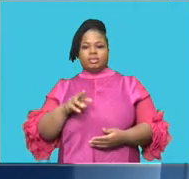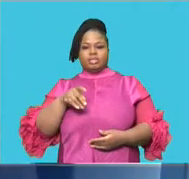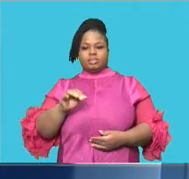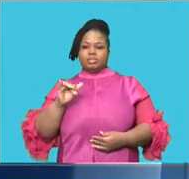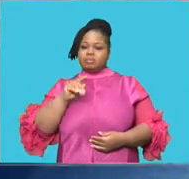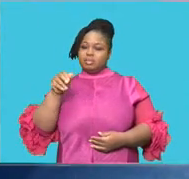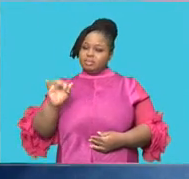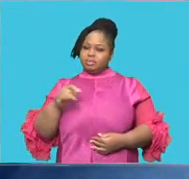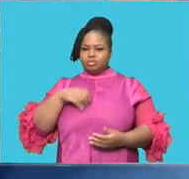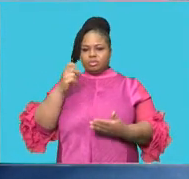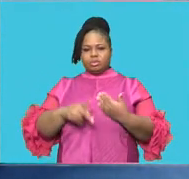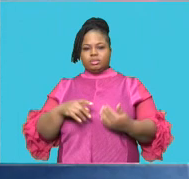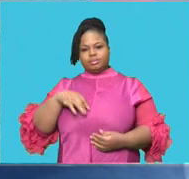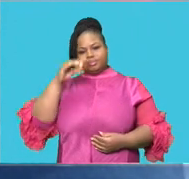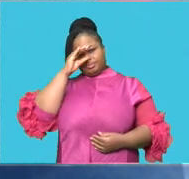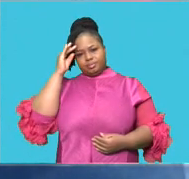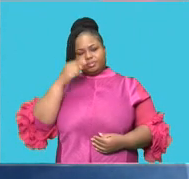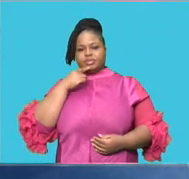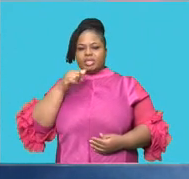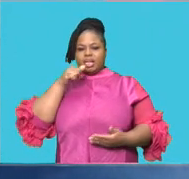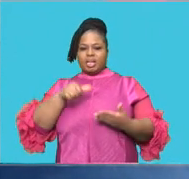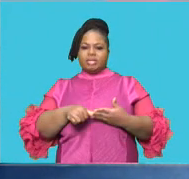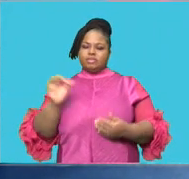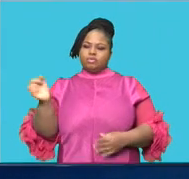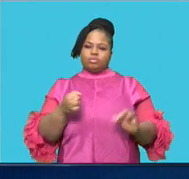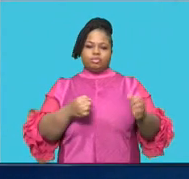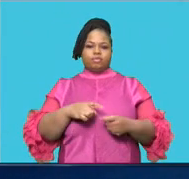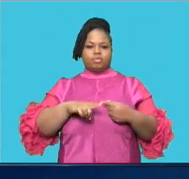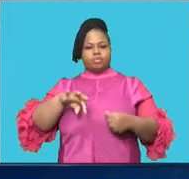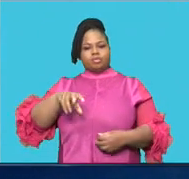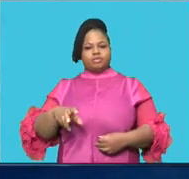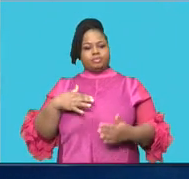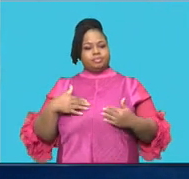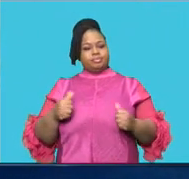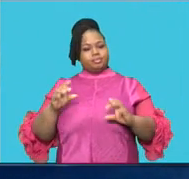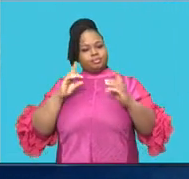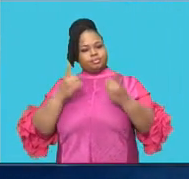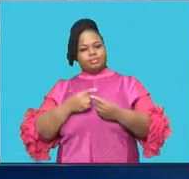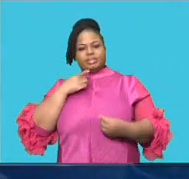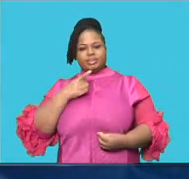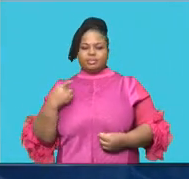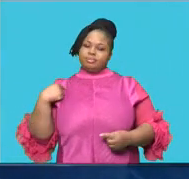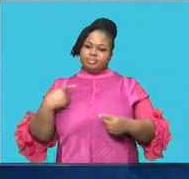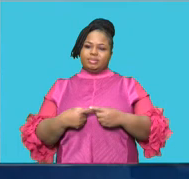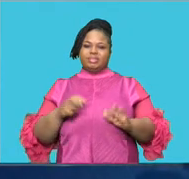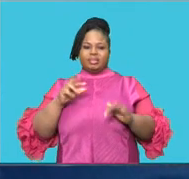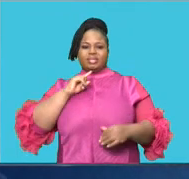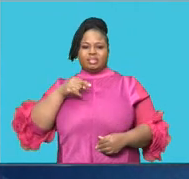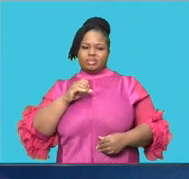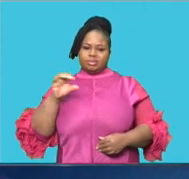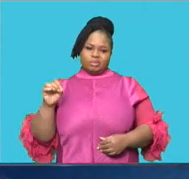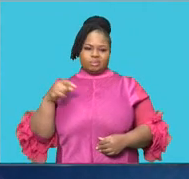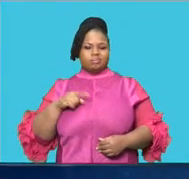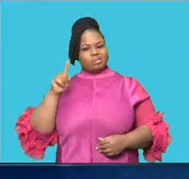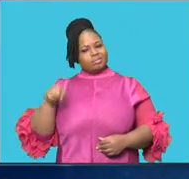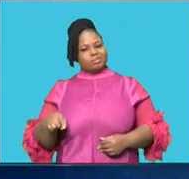project, the nurses allegedly demanded employment letters from the Provincial Health Ministry, and they say since there's 8,000 of them, then it